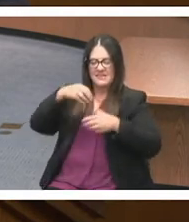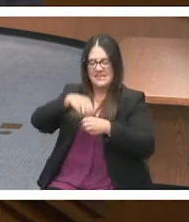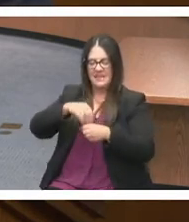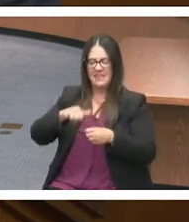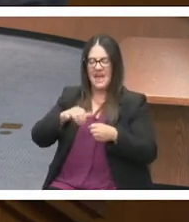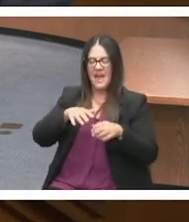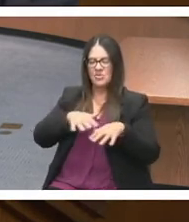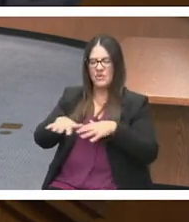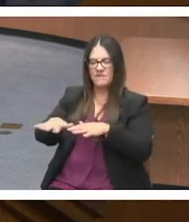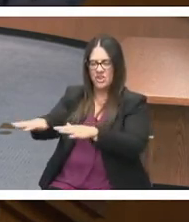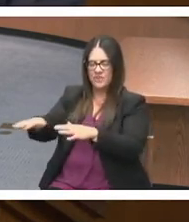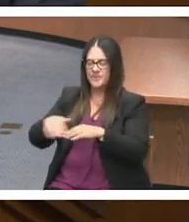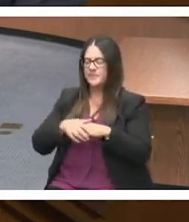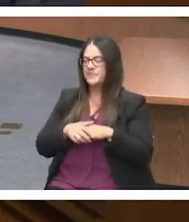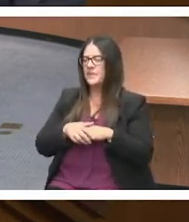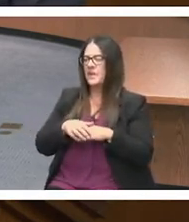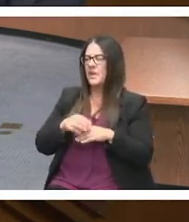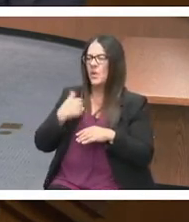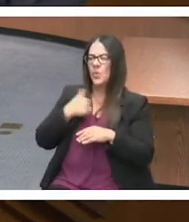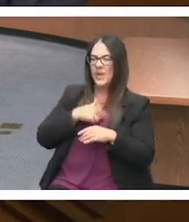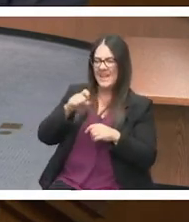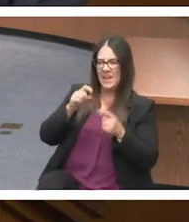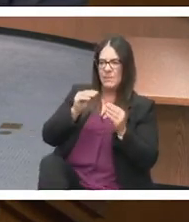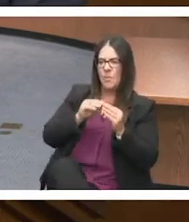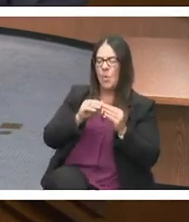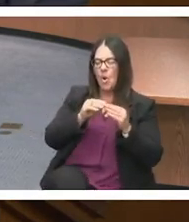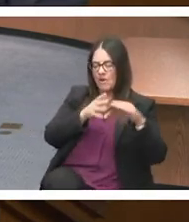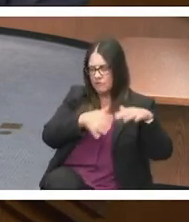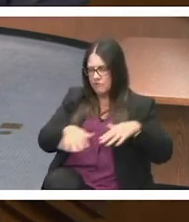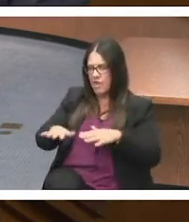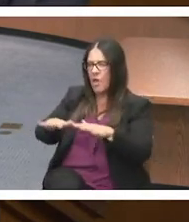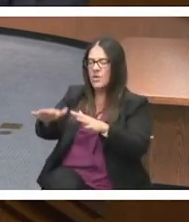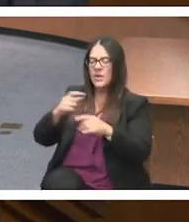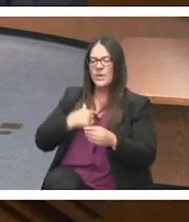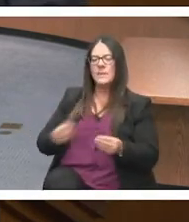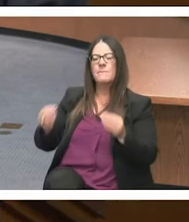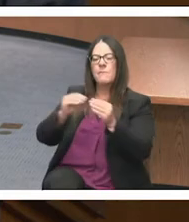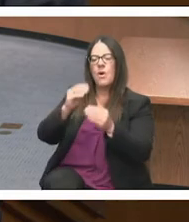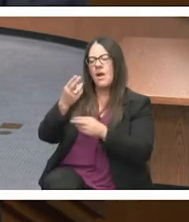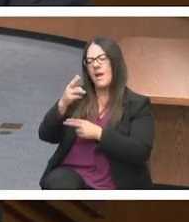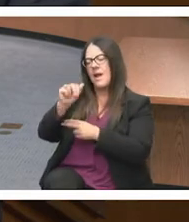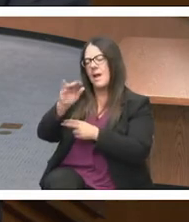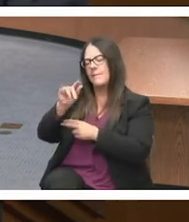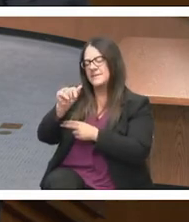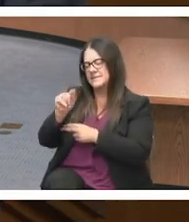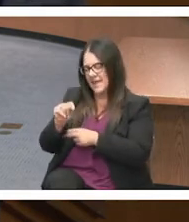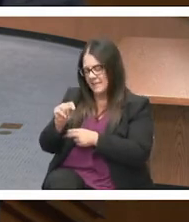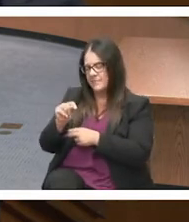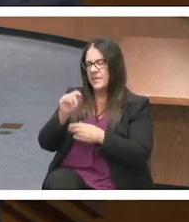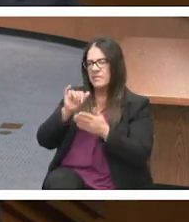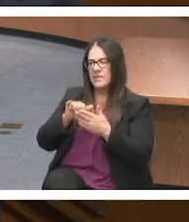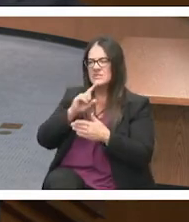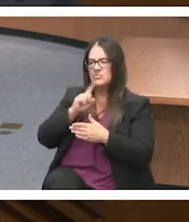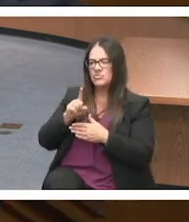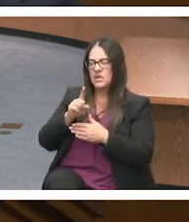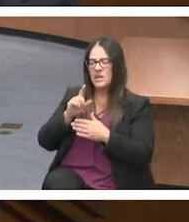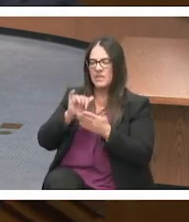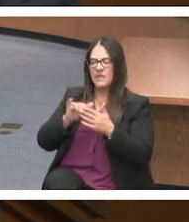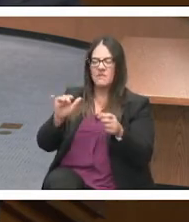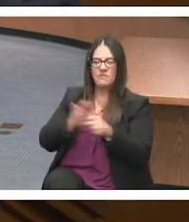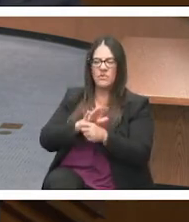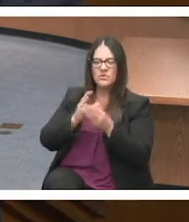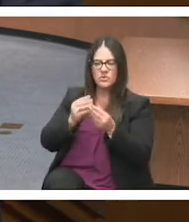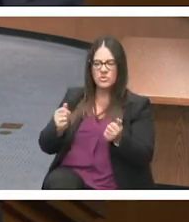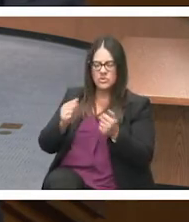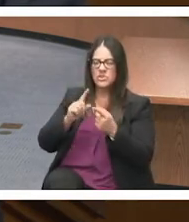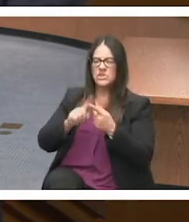lives. And in both cases, we need more flows and more habitat. And that is, to me, the real holistic solution to bring back